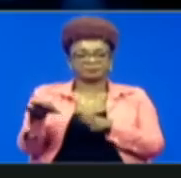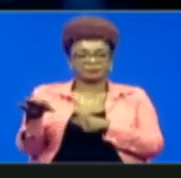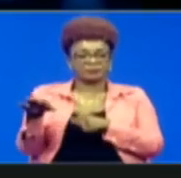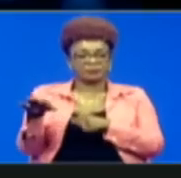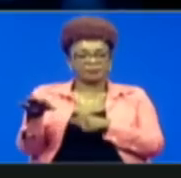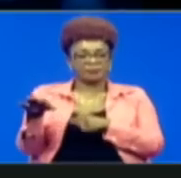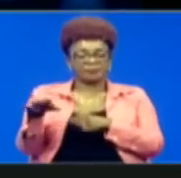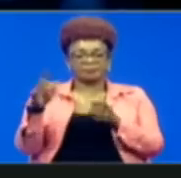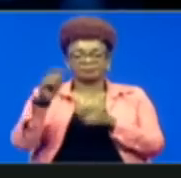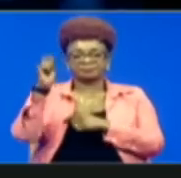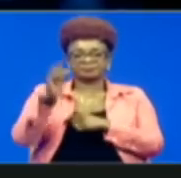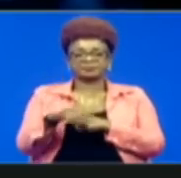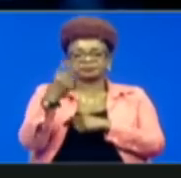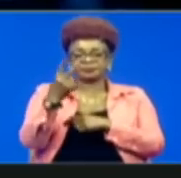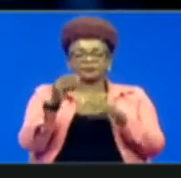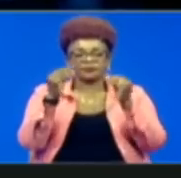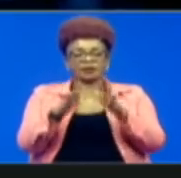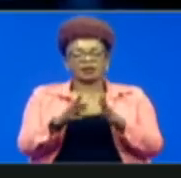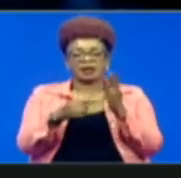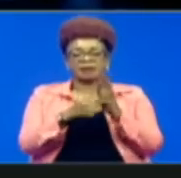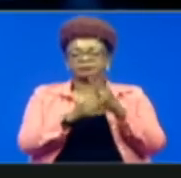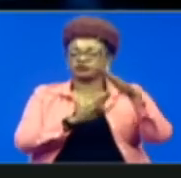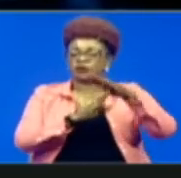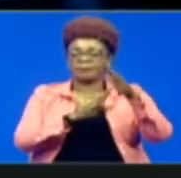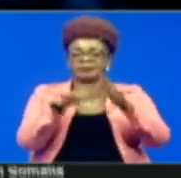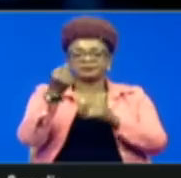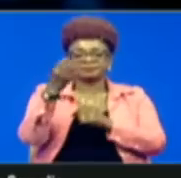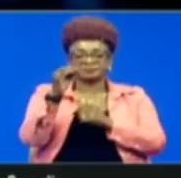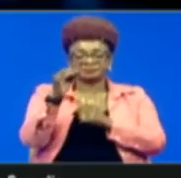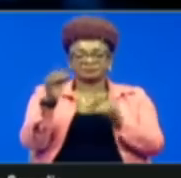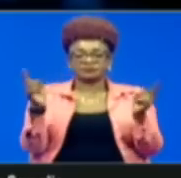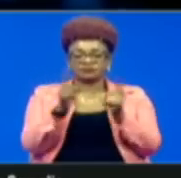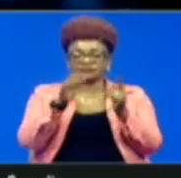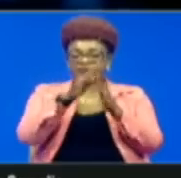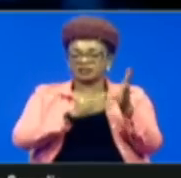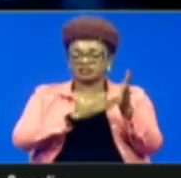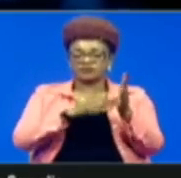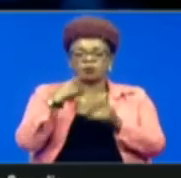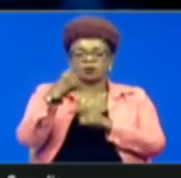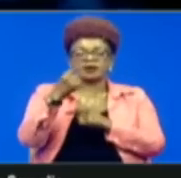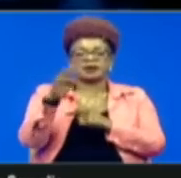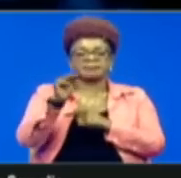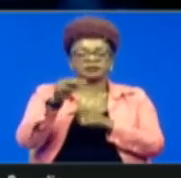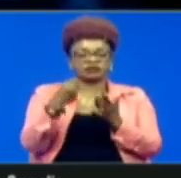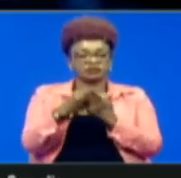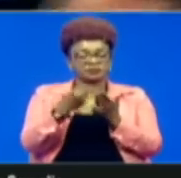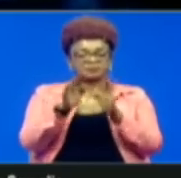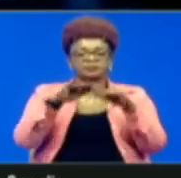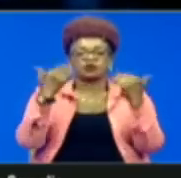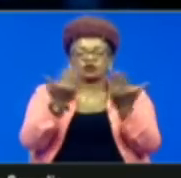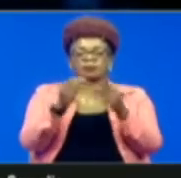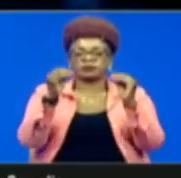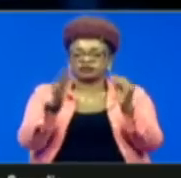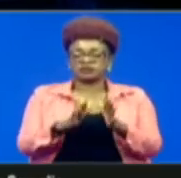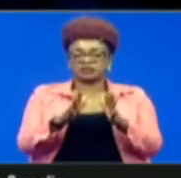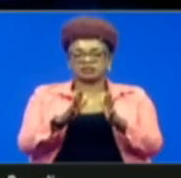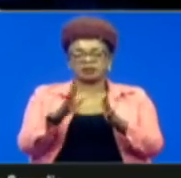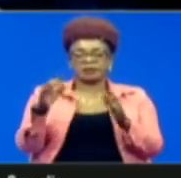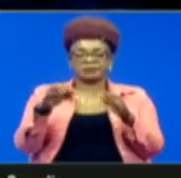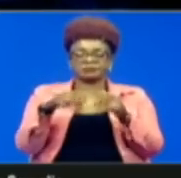Two Kenyan teachers have been named in the top 50 shortlist for the 100 million shilling Global Teacher Prize Award